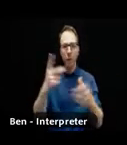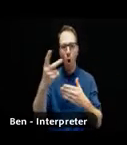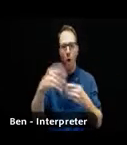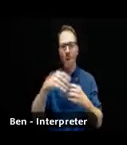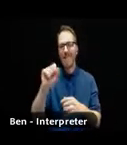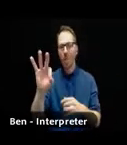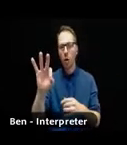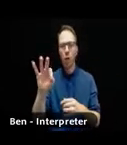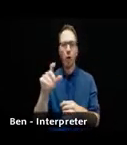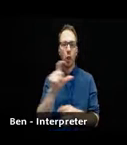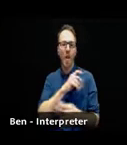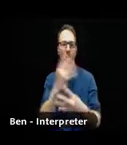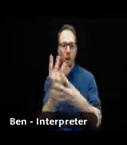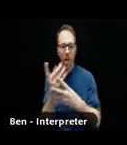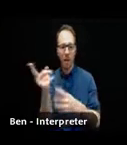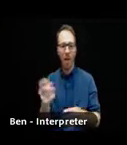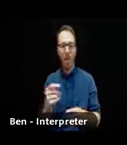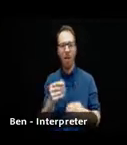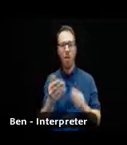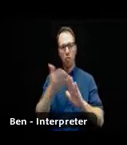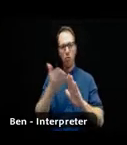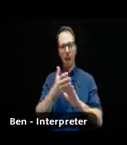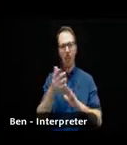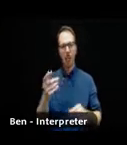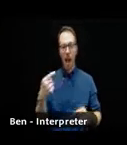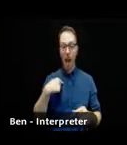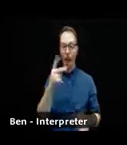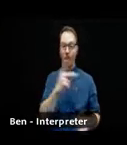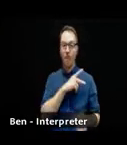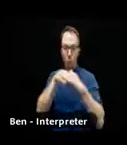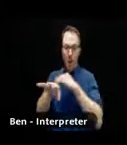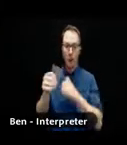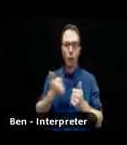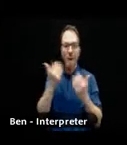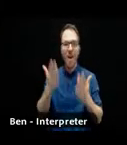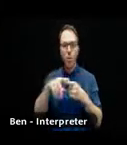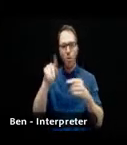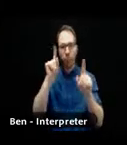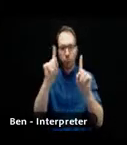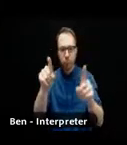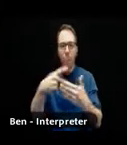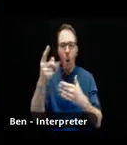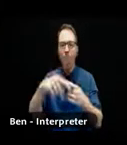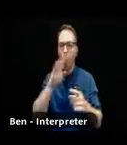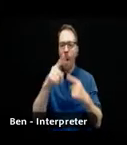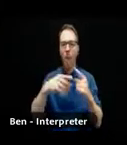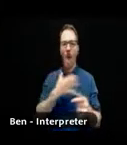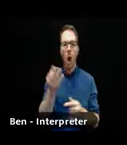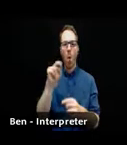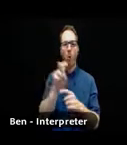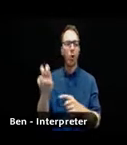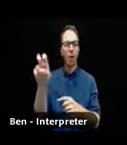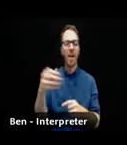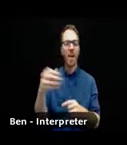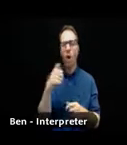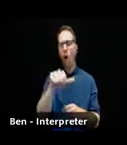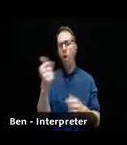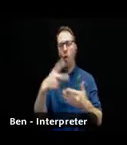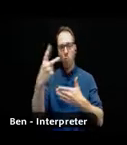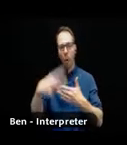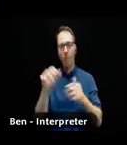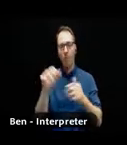Sheriff's Jail runs, where I personally go in as a survivor to these programs and talk about my own journey. There are other types of programs that